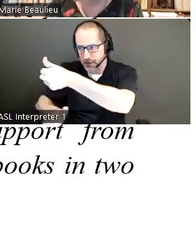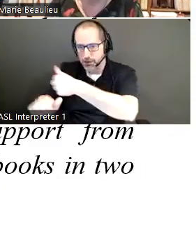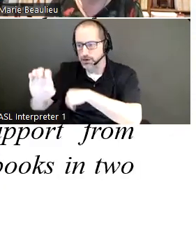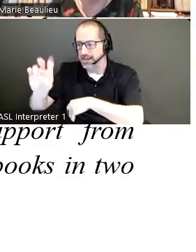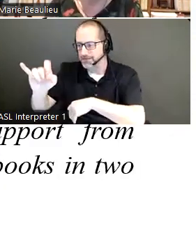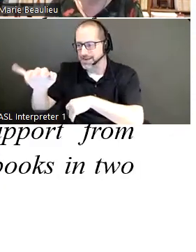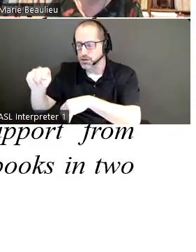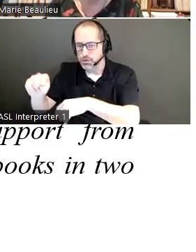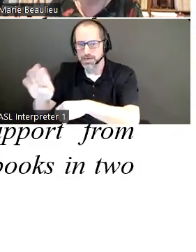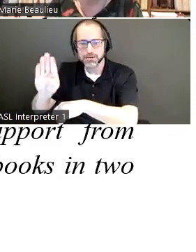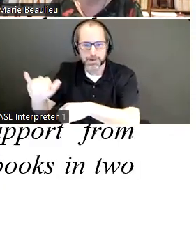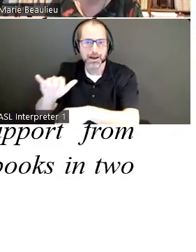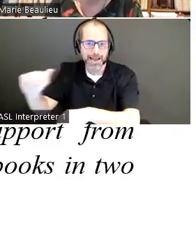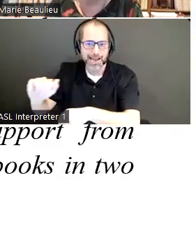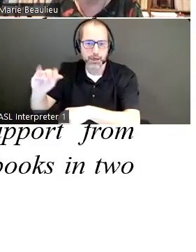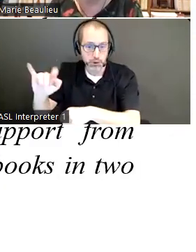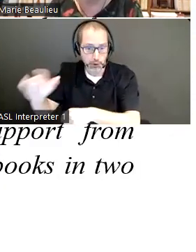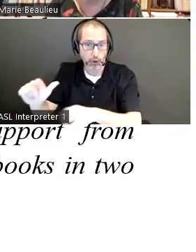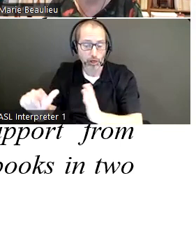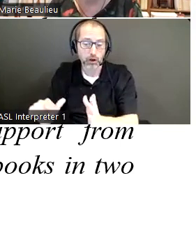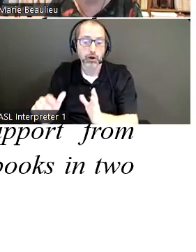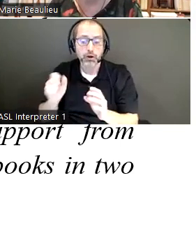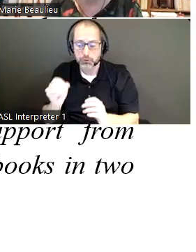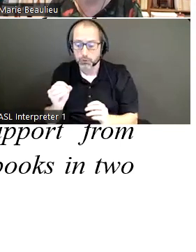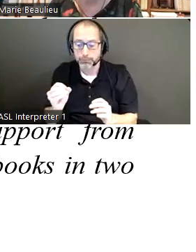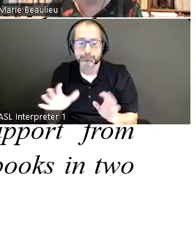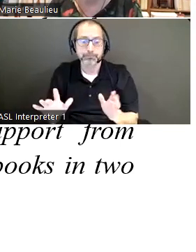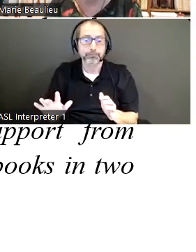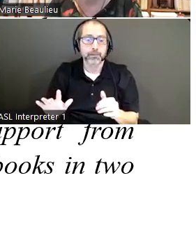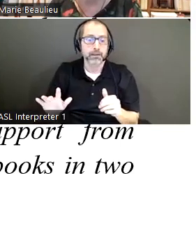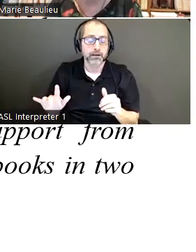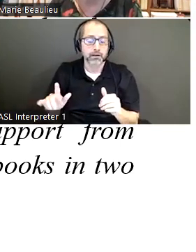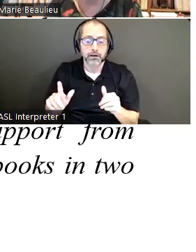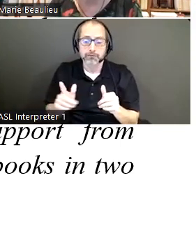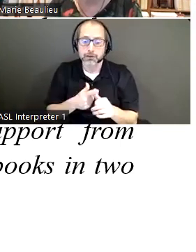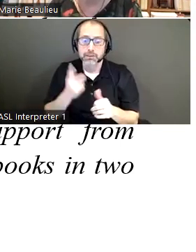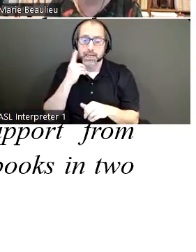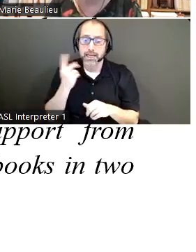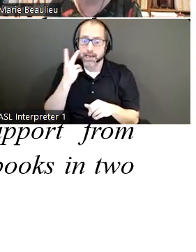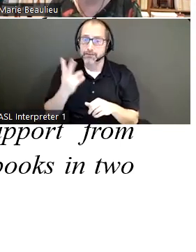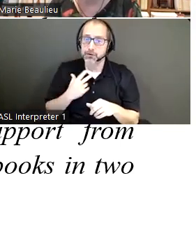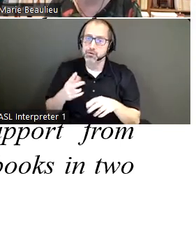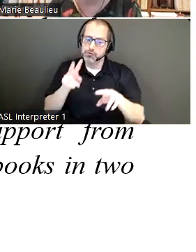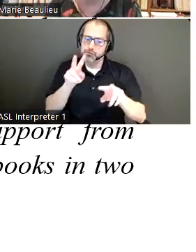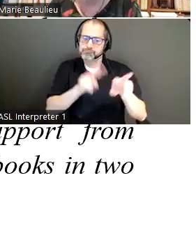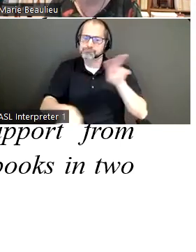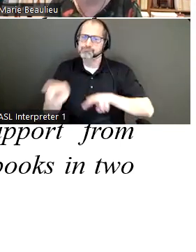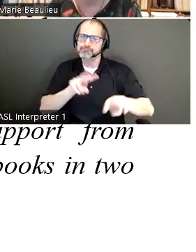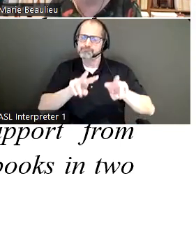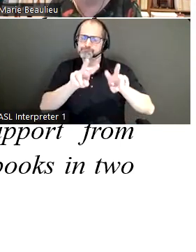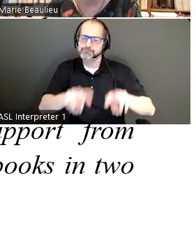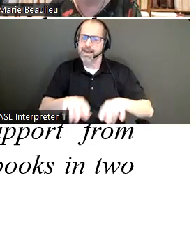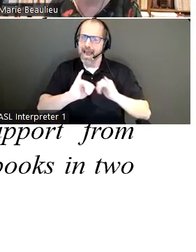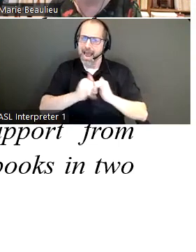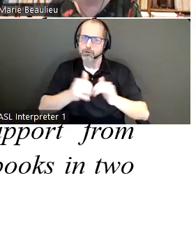journal. So first of all, looking at promoting goodwill, well, actually that part